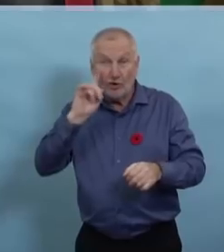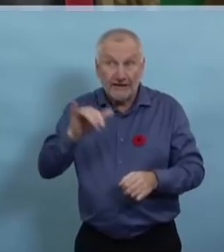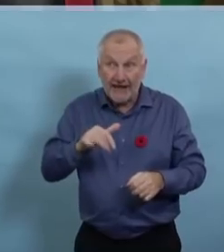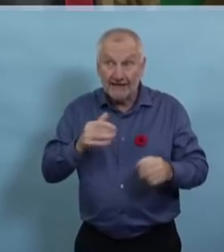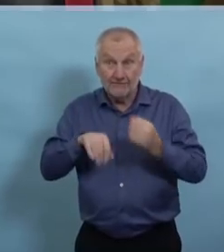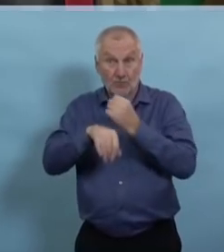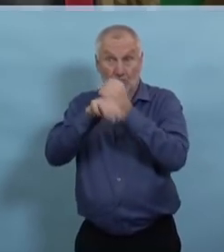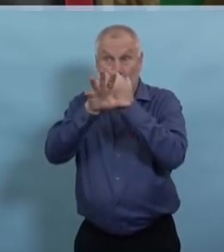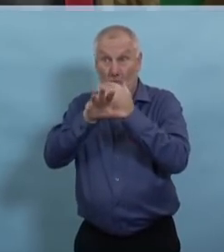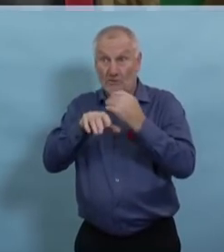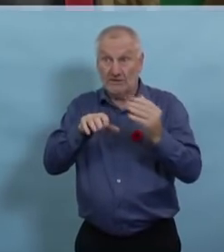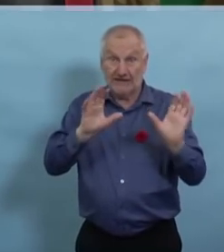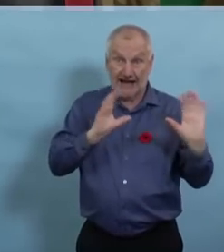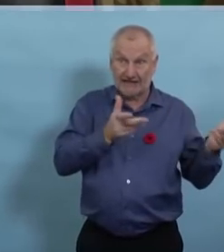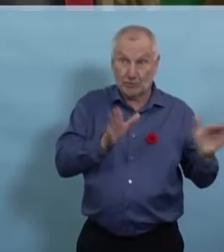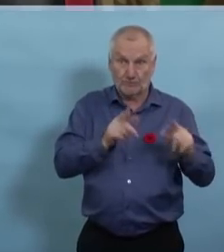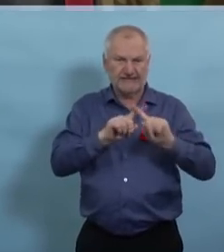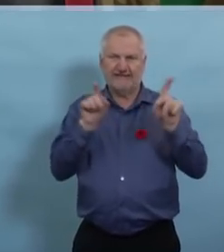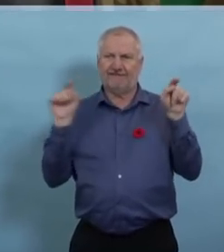that difference.